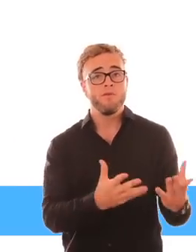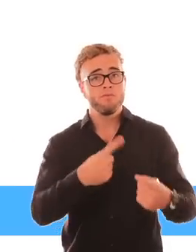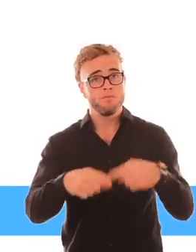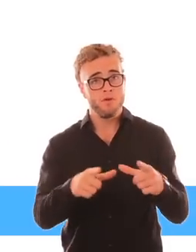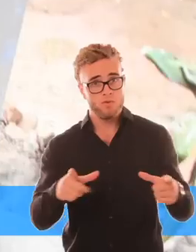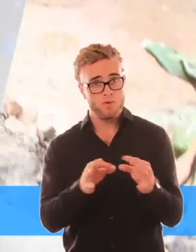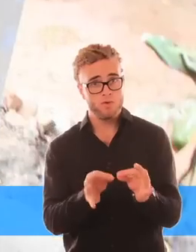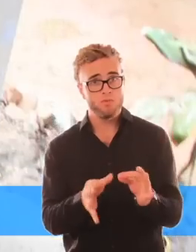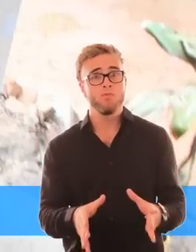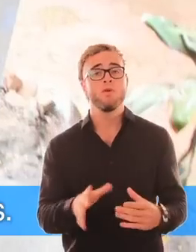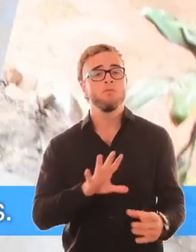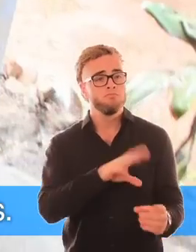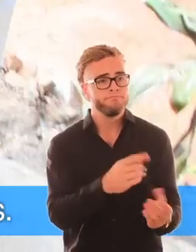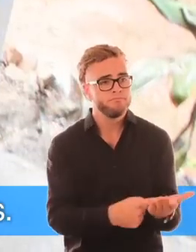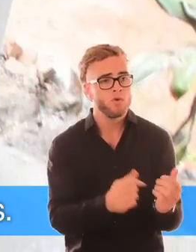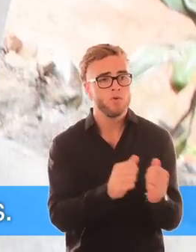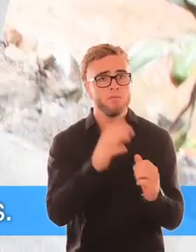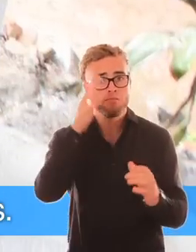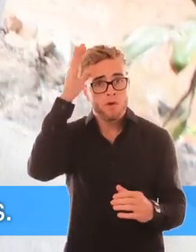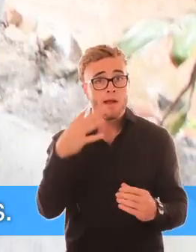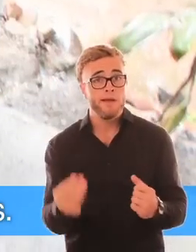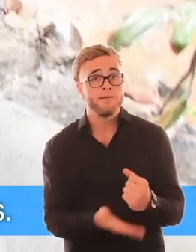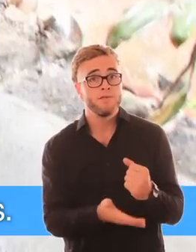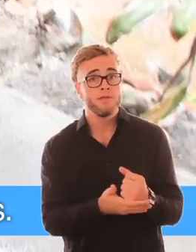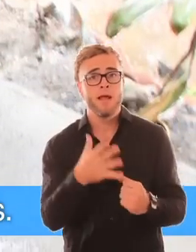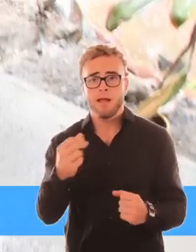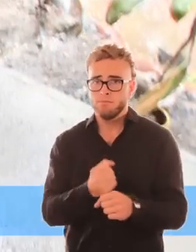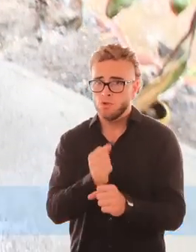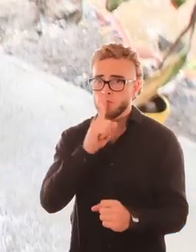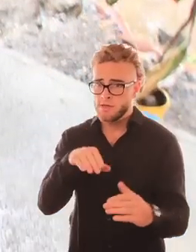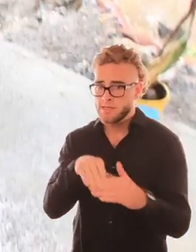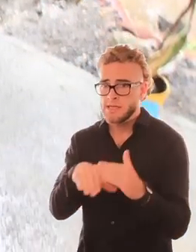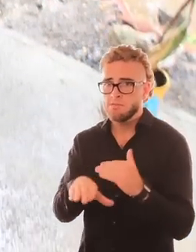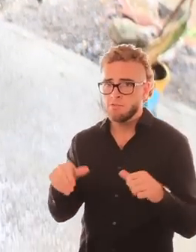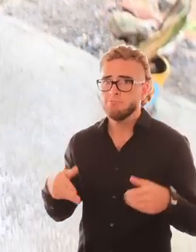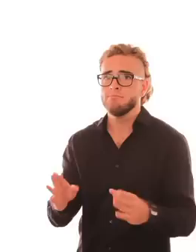and assistants, and ensuring physical accessibility of venues.